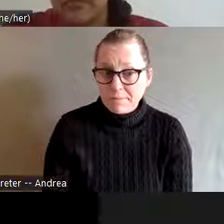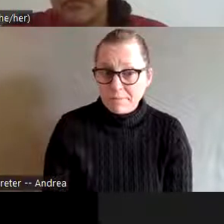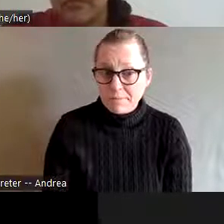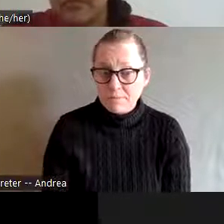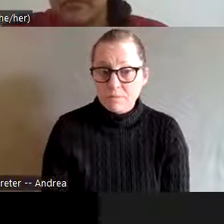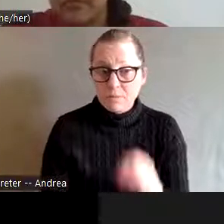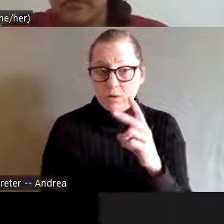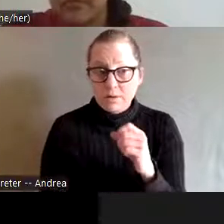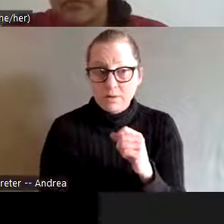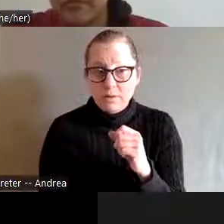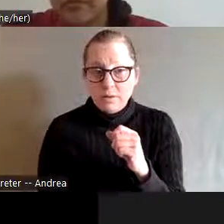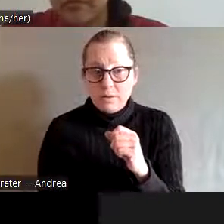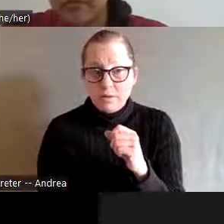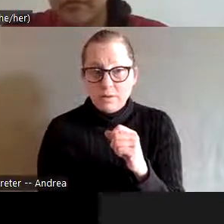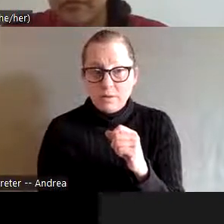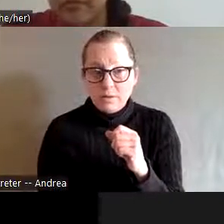Okay.